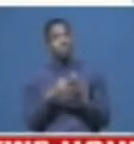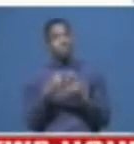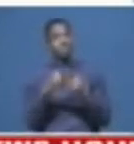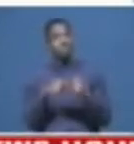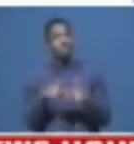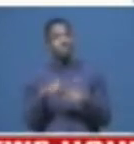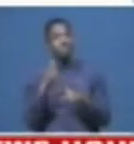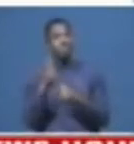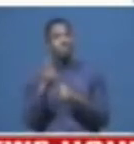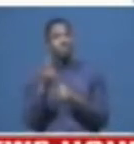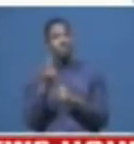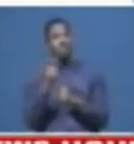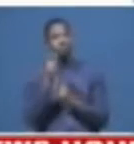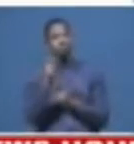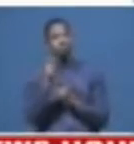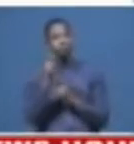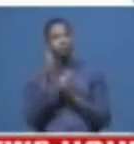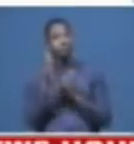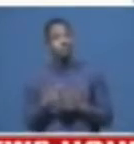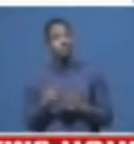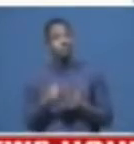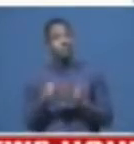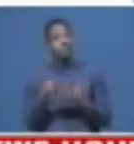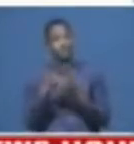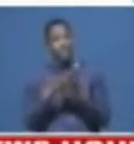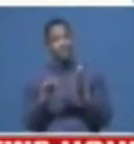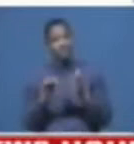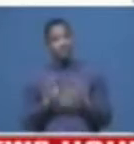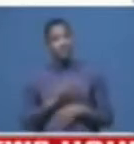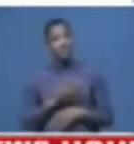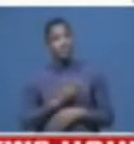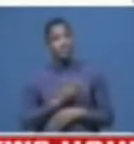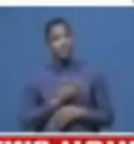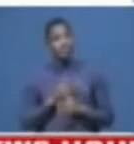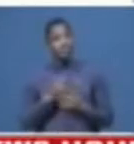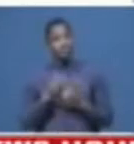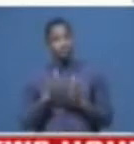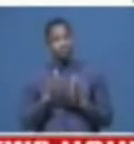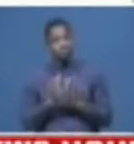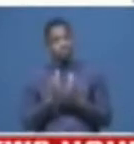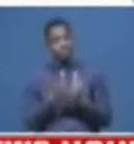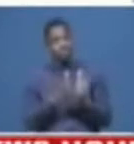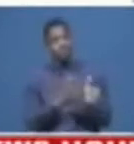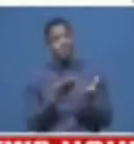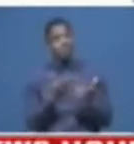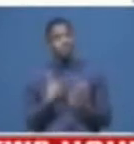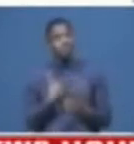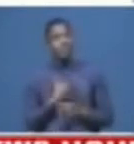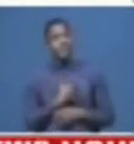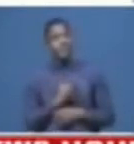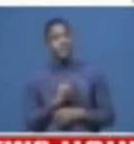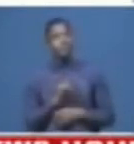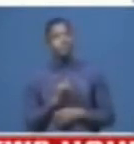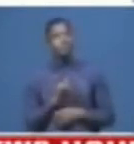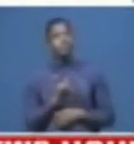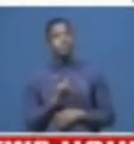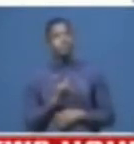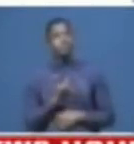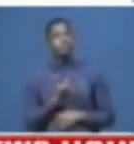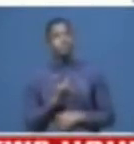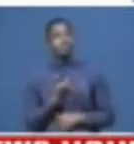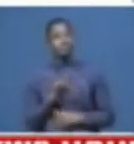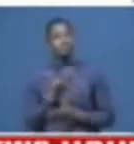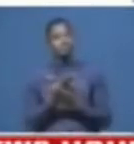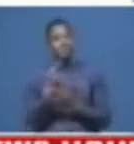depending solely on donors. So as part of our strategies, we are pushing